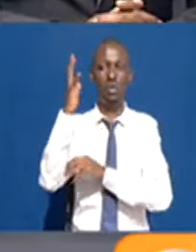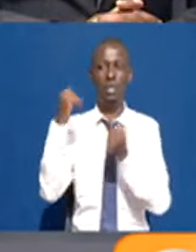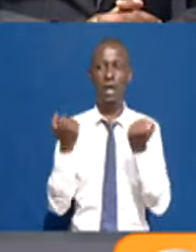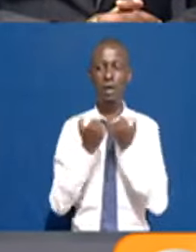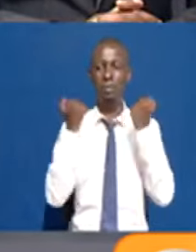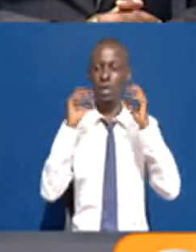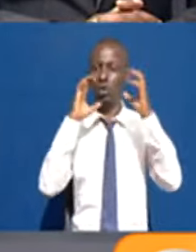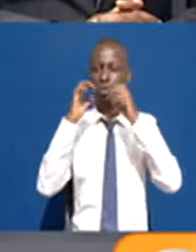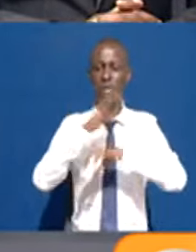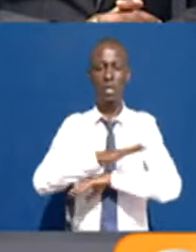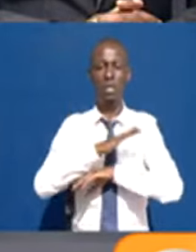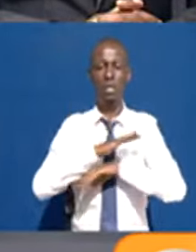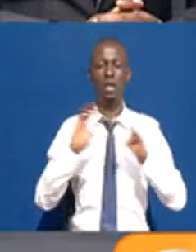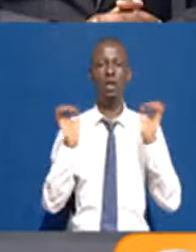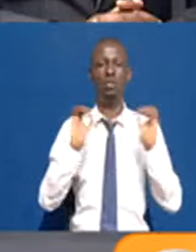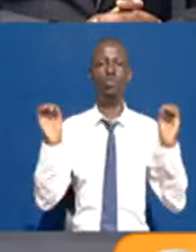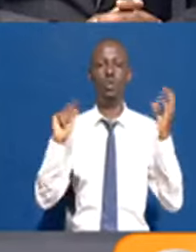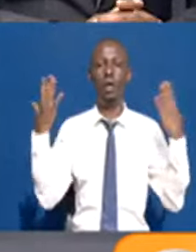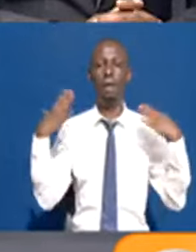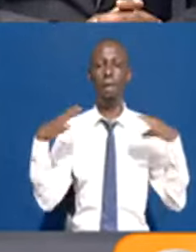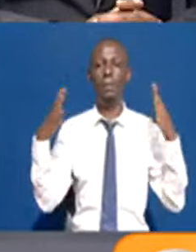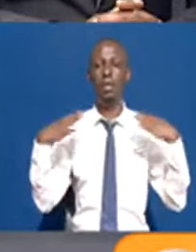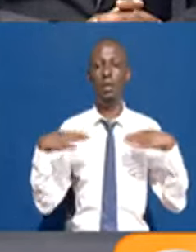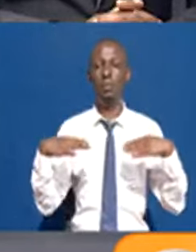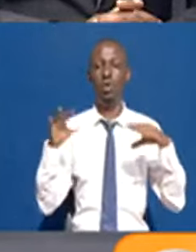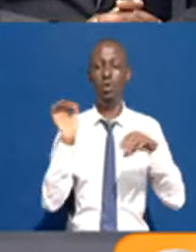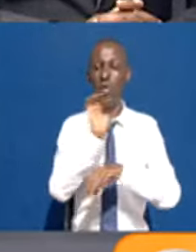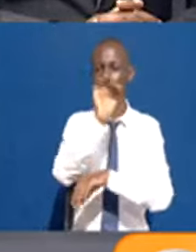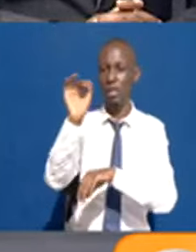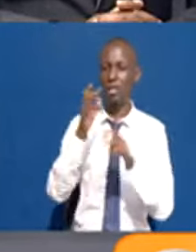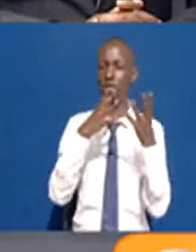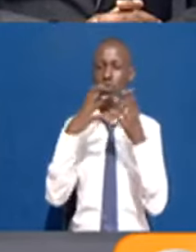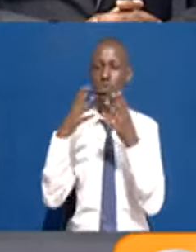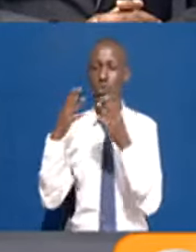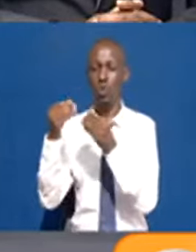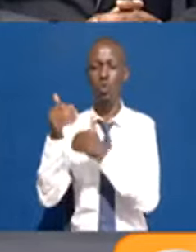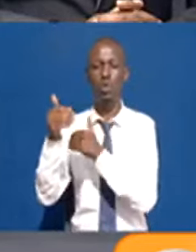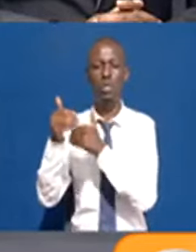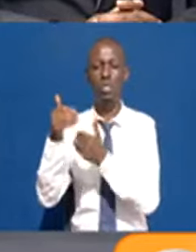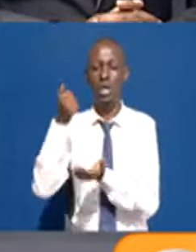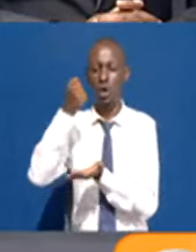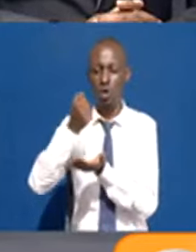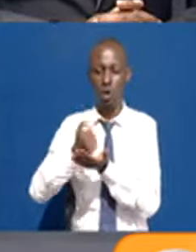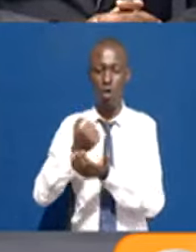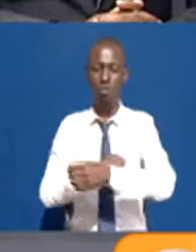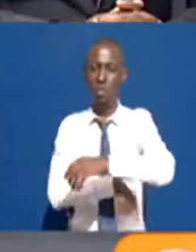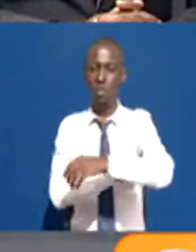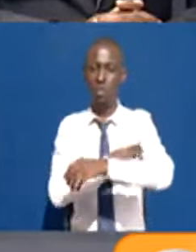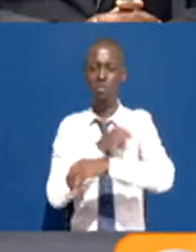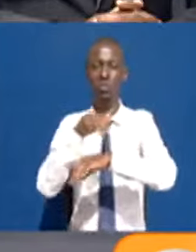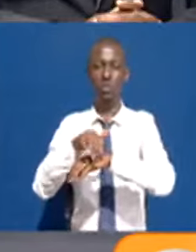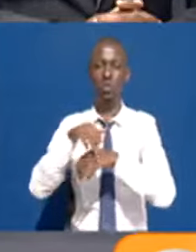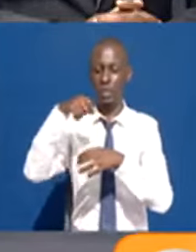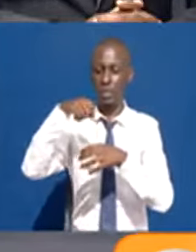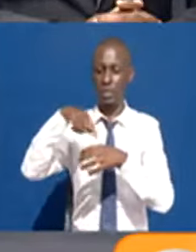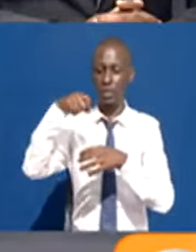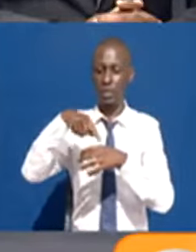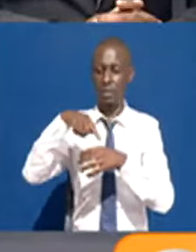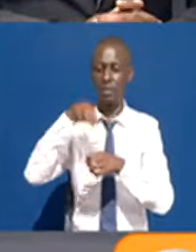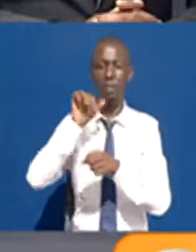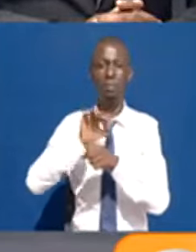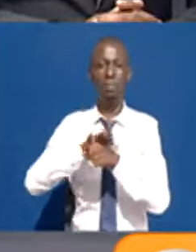inadequate. Kenyans were asked to go to their nearest chief's office to obtain the seedlings. Many